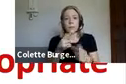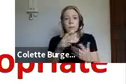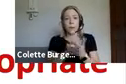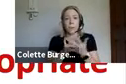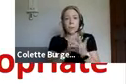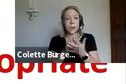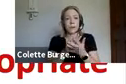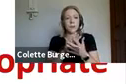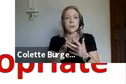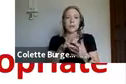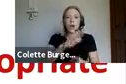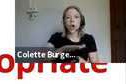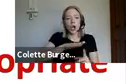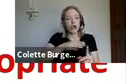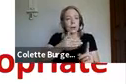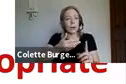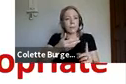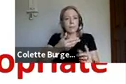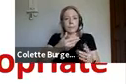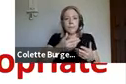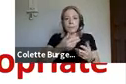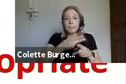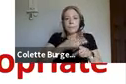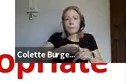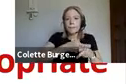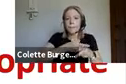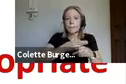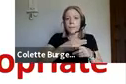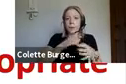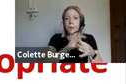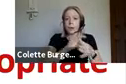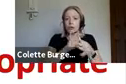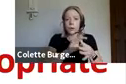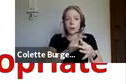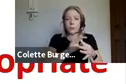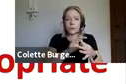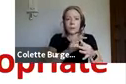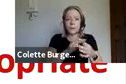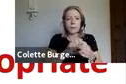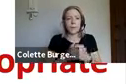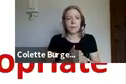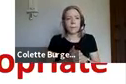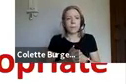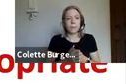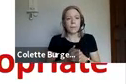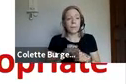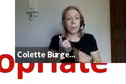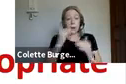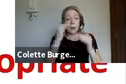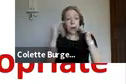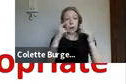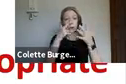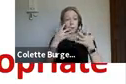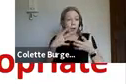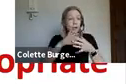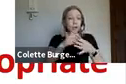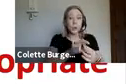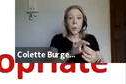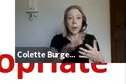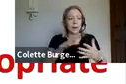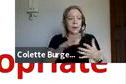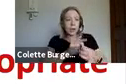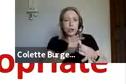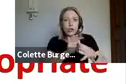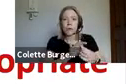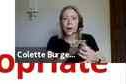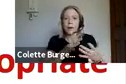nurturing relationships in the learning and development for children. Adults can then join in children's play, interact with them,